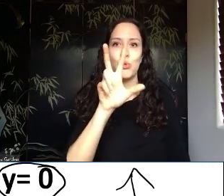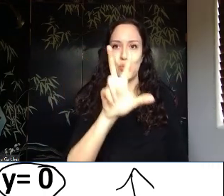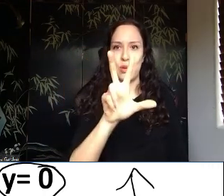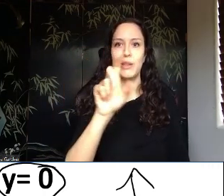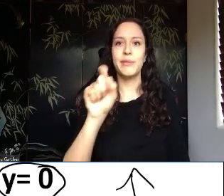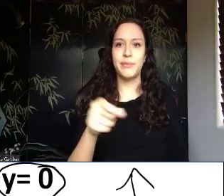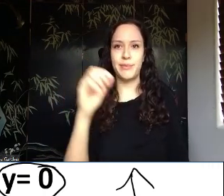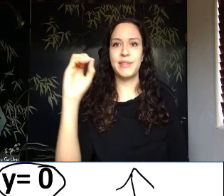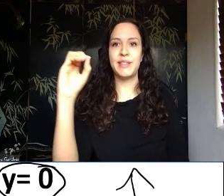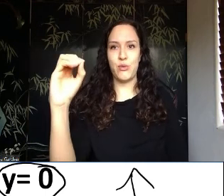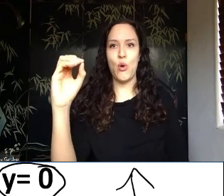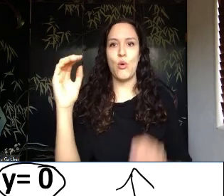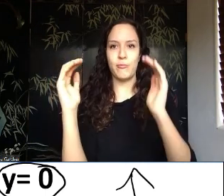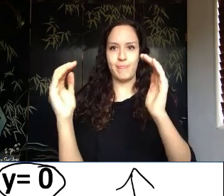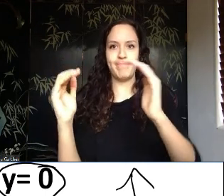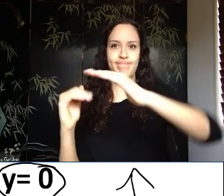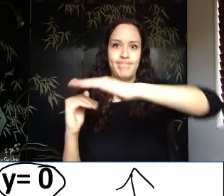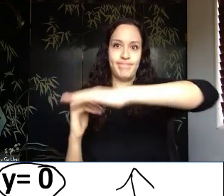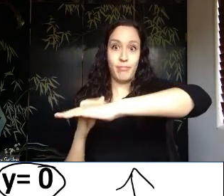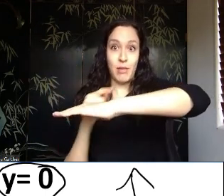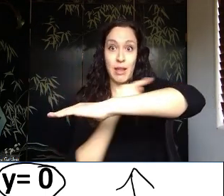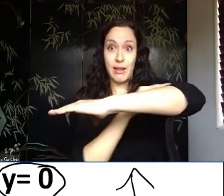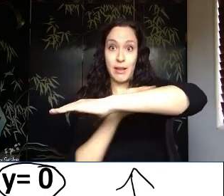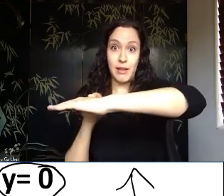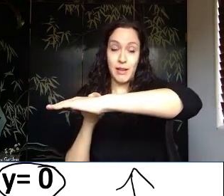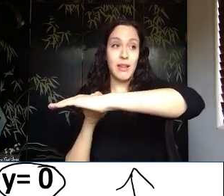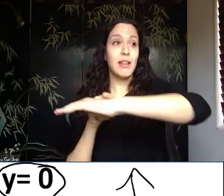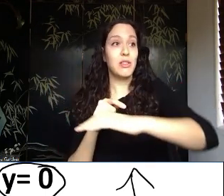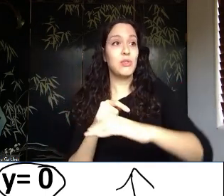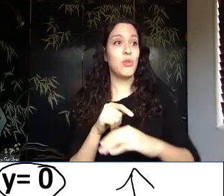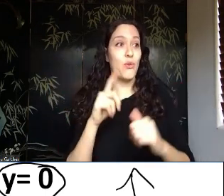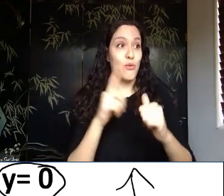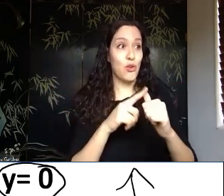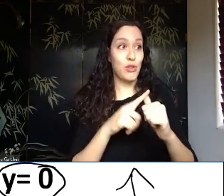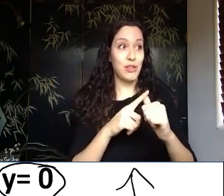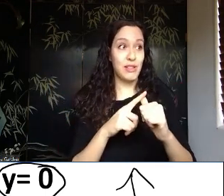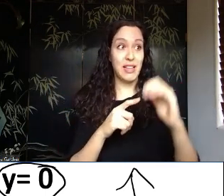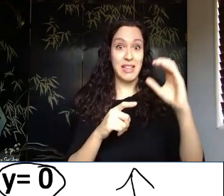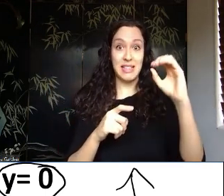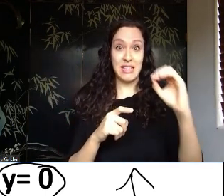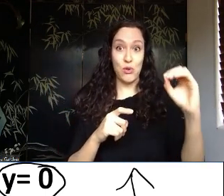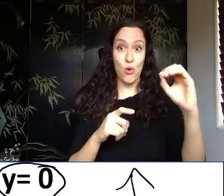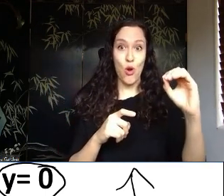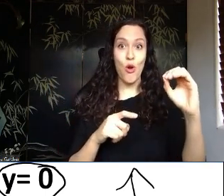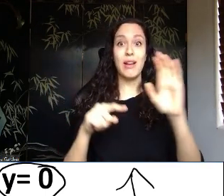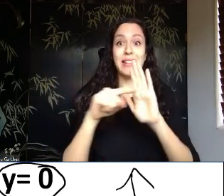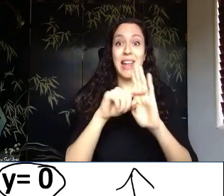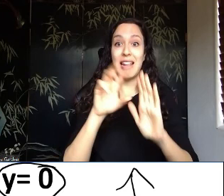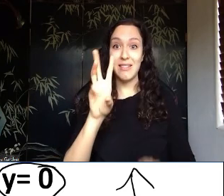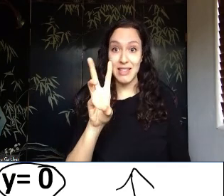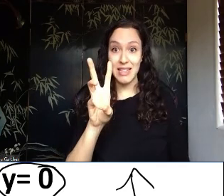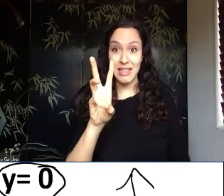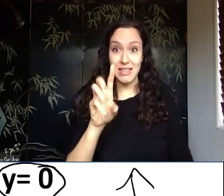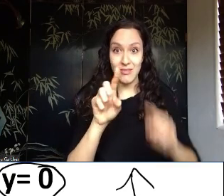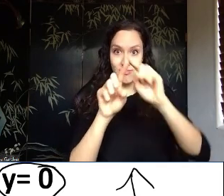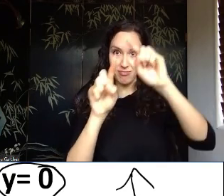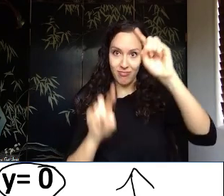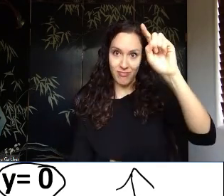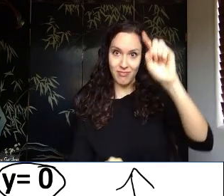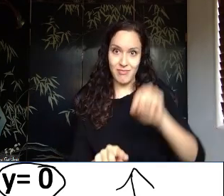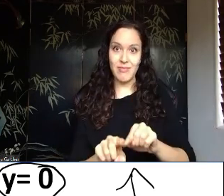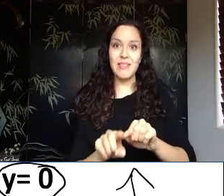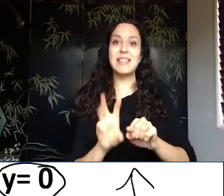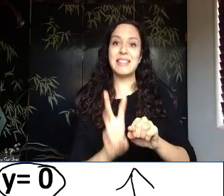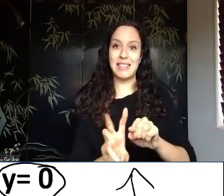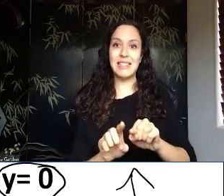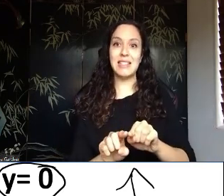graph this line, I need to go to 0, -6, and 3, 0, and now I can graph